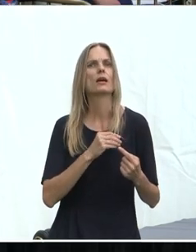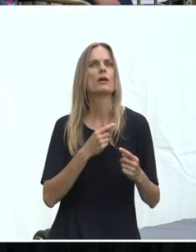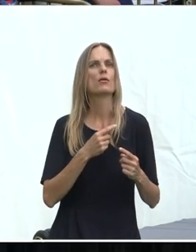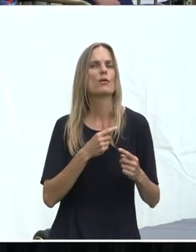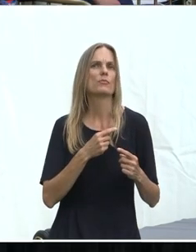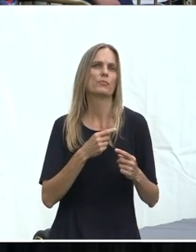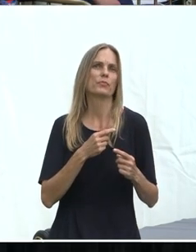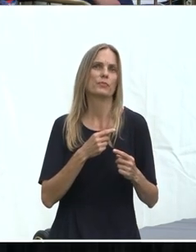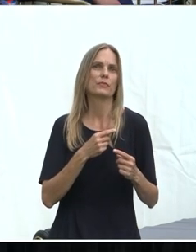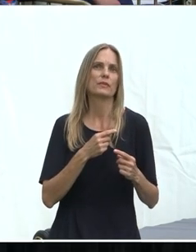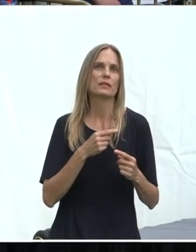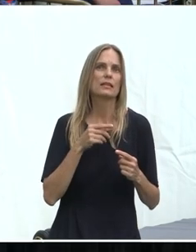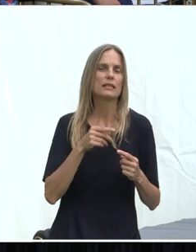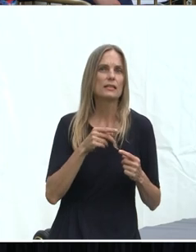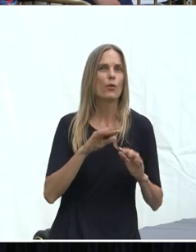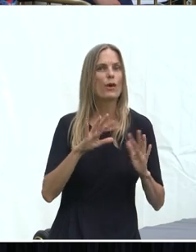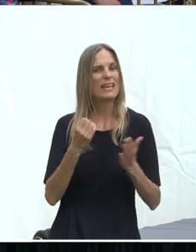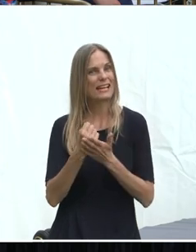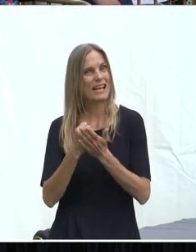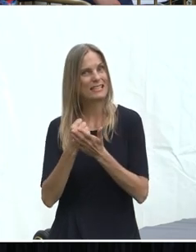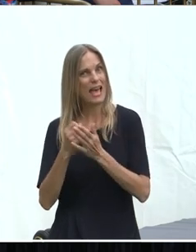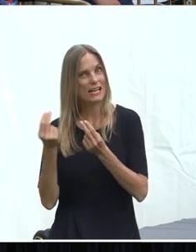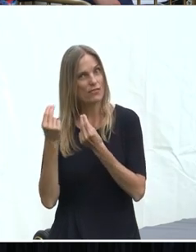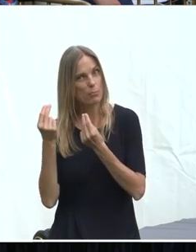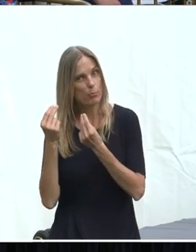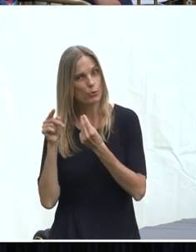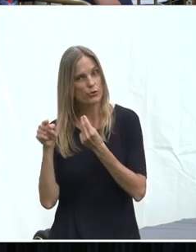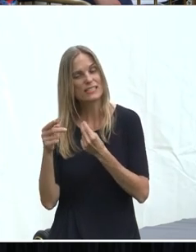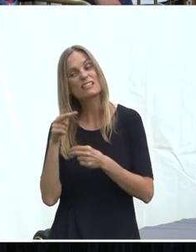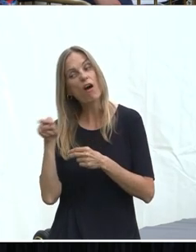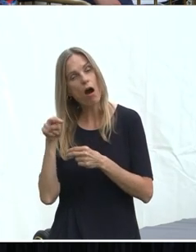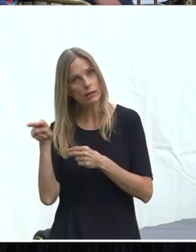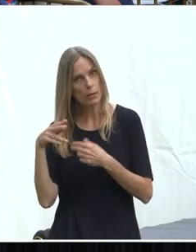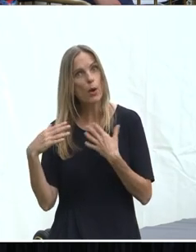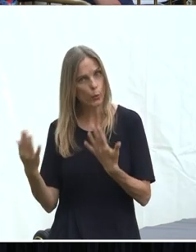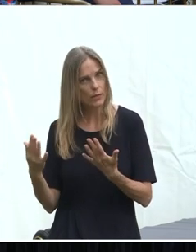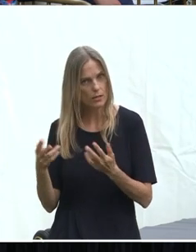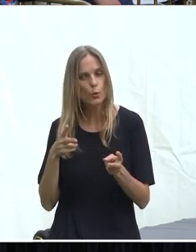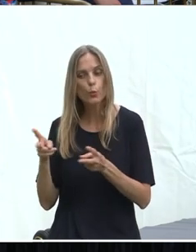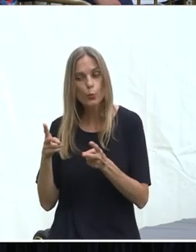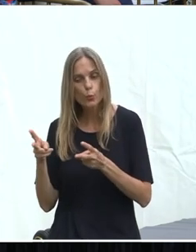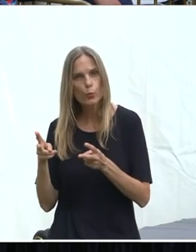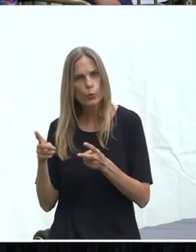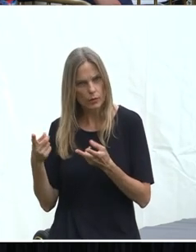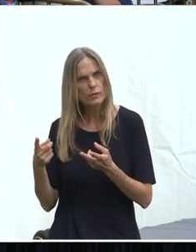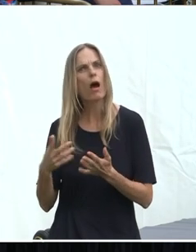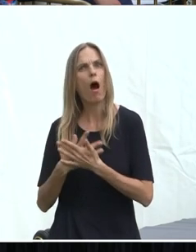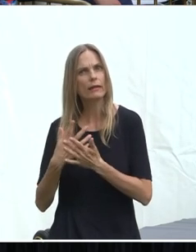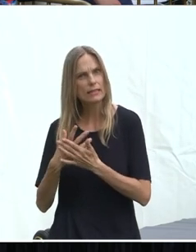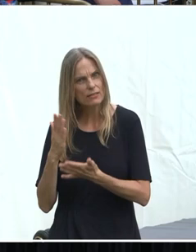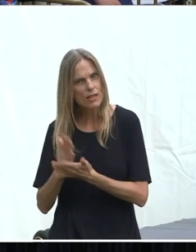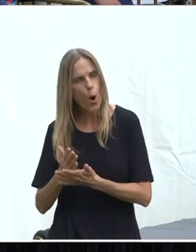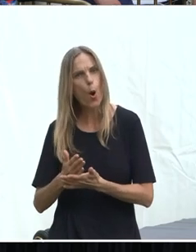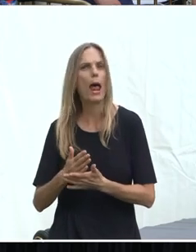come to these reserve trainings, we're gonna check up on you and make sure you're keeping active. How's your